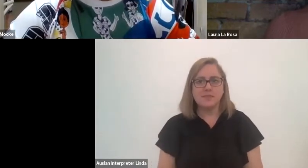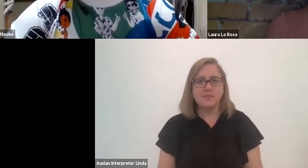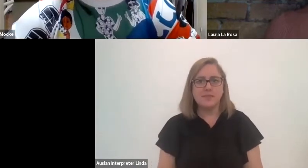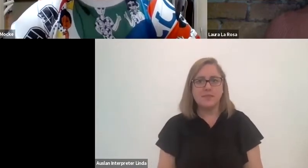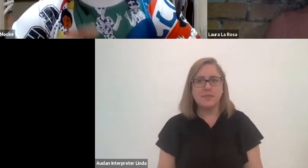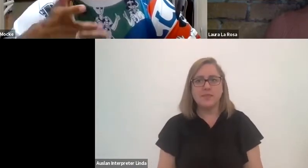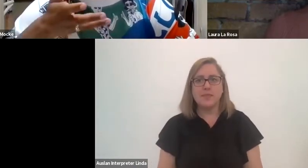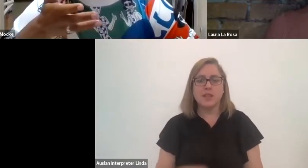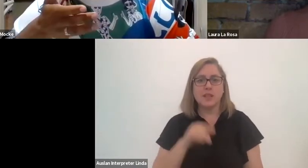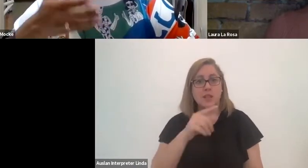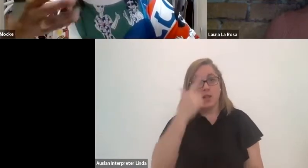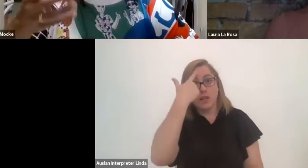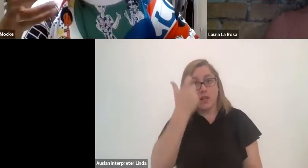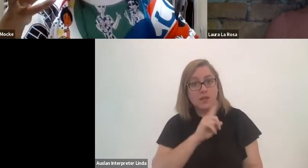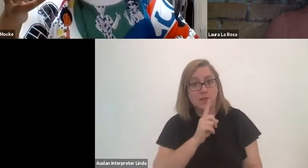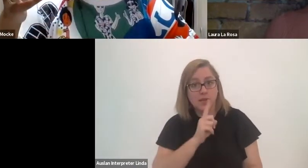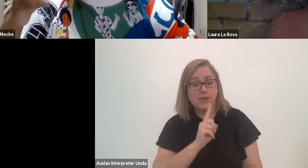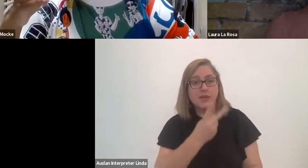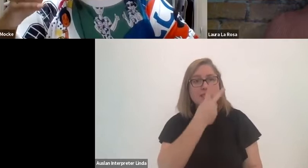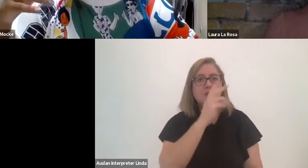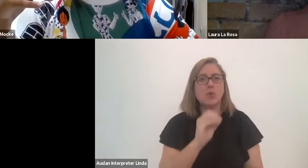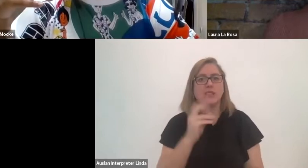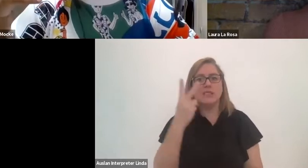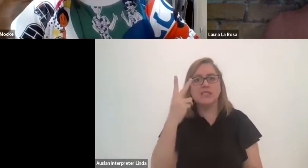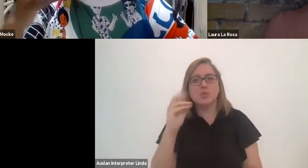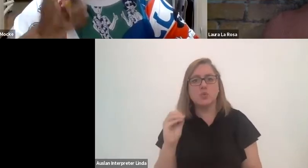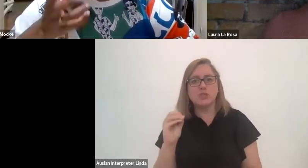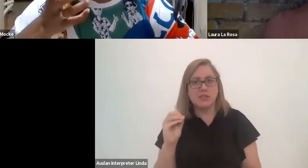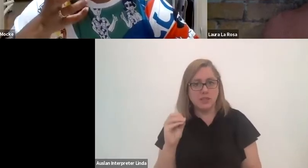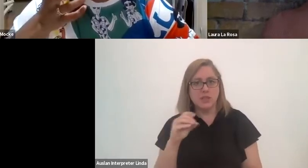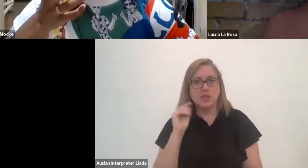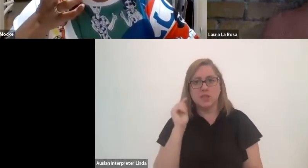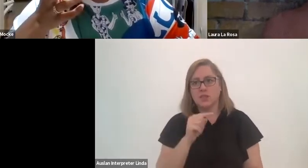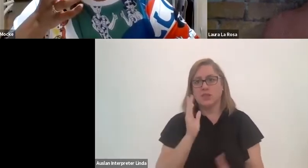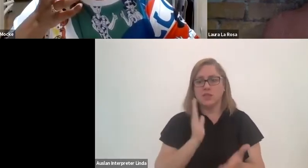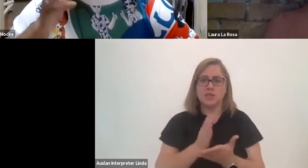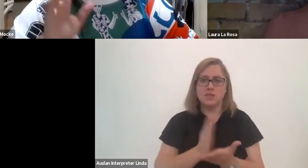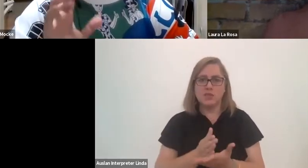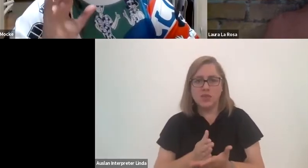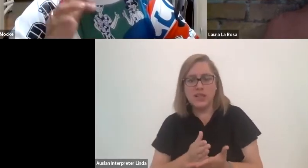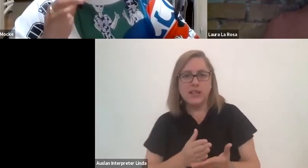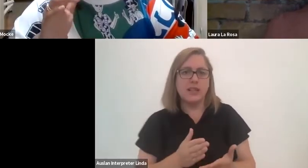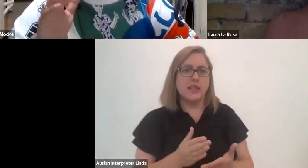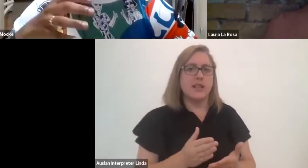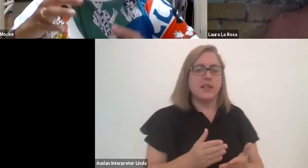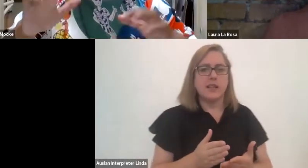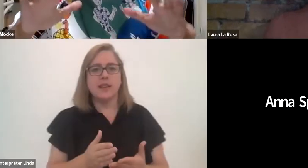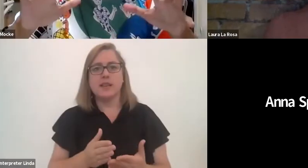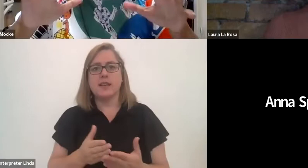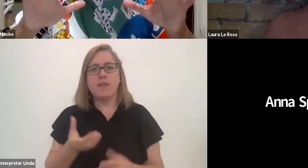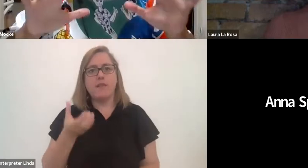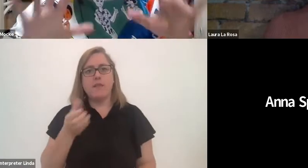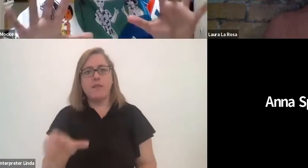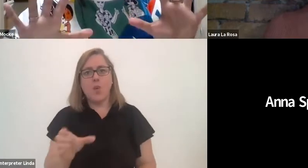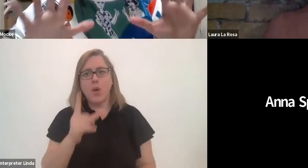I guess, and also with 2020 as well, I think it's kind of really forced people to kind